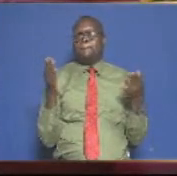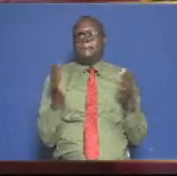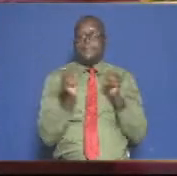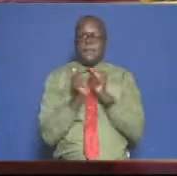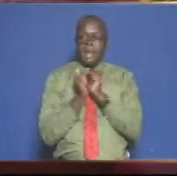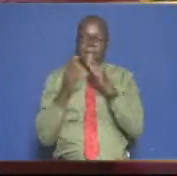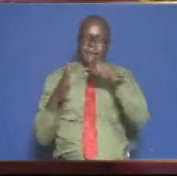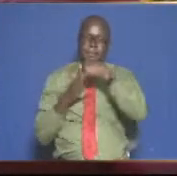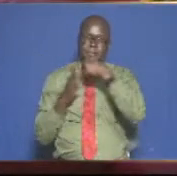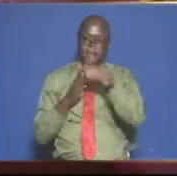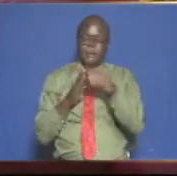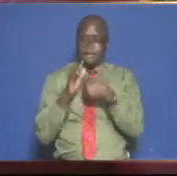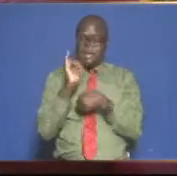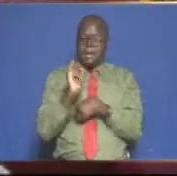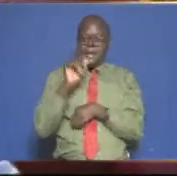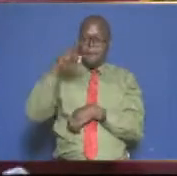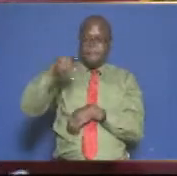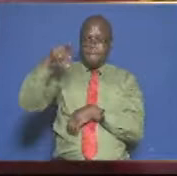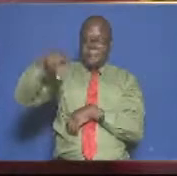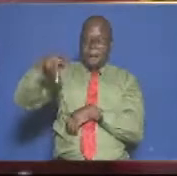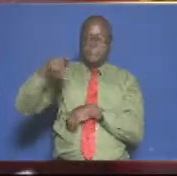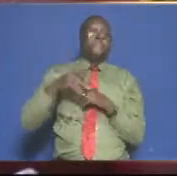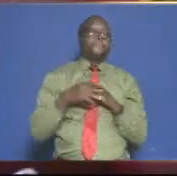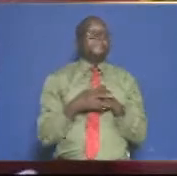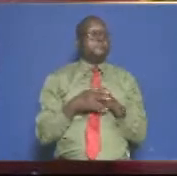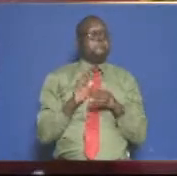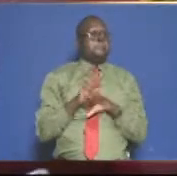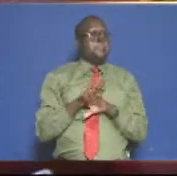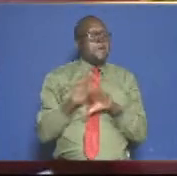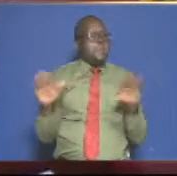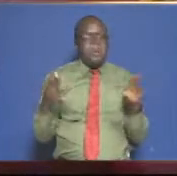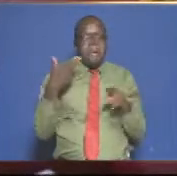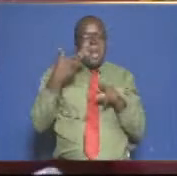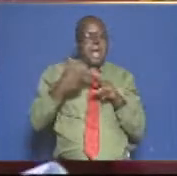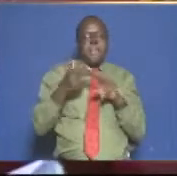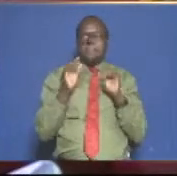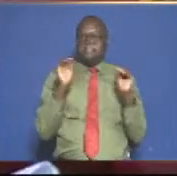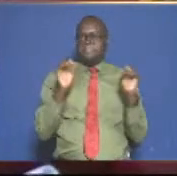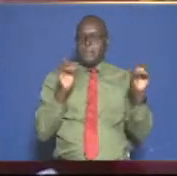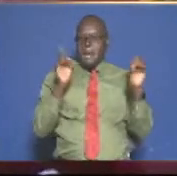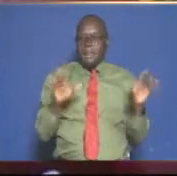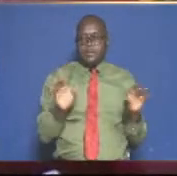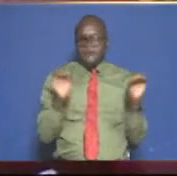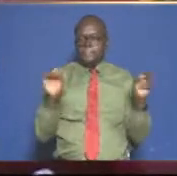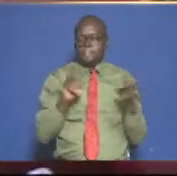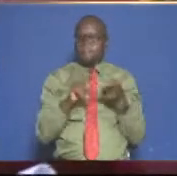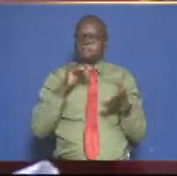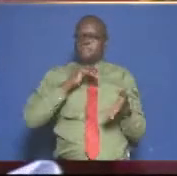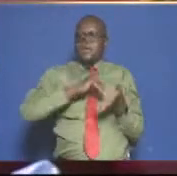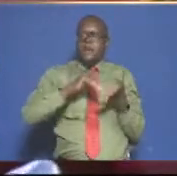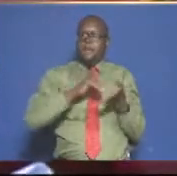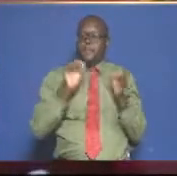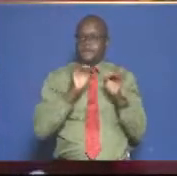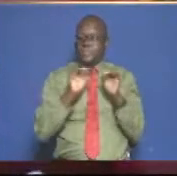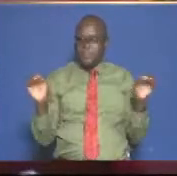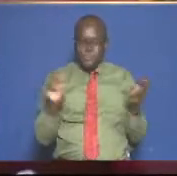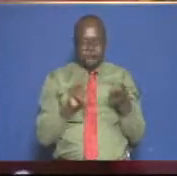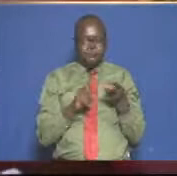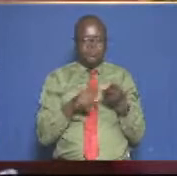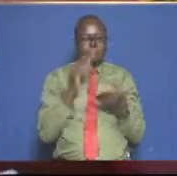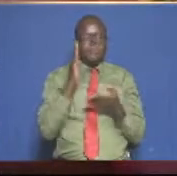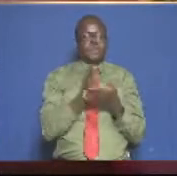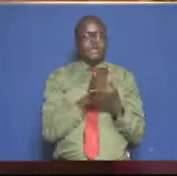19 IPPs with no names for directors, no addresses, and no